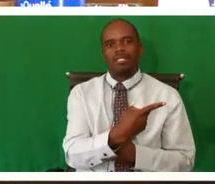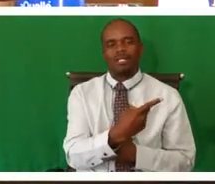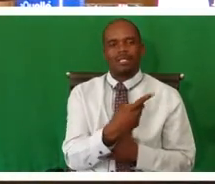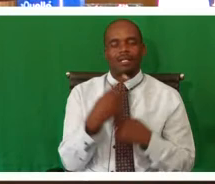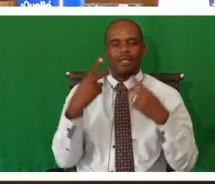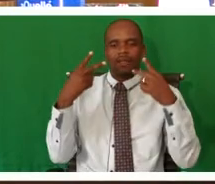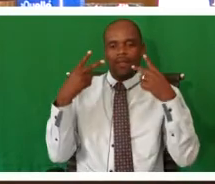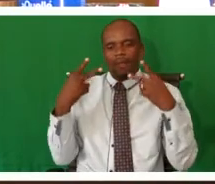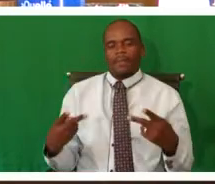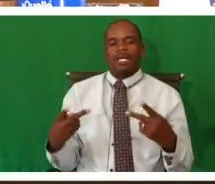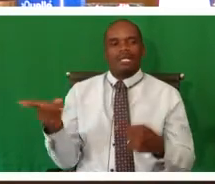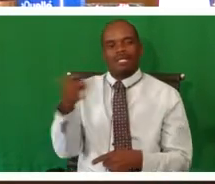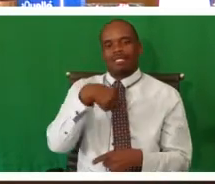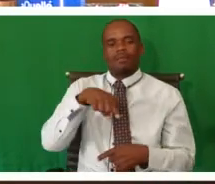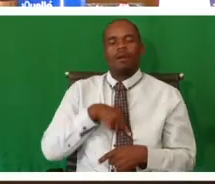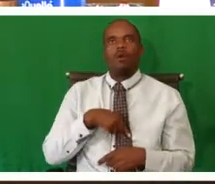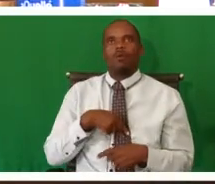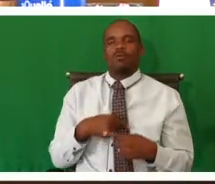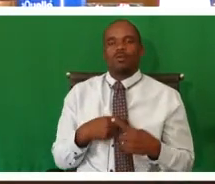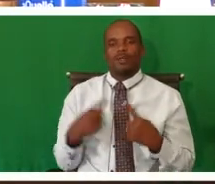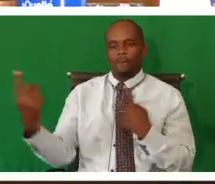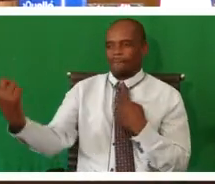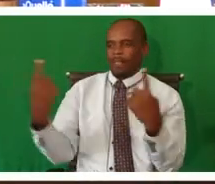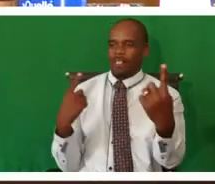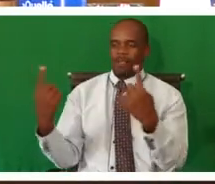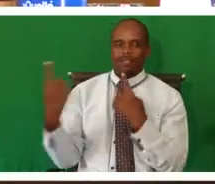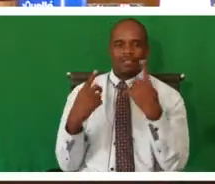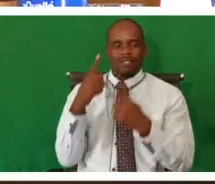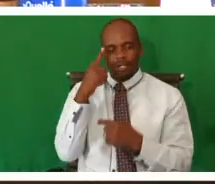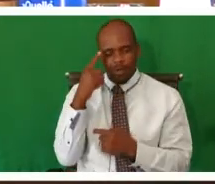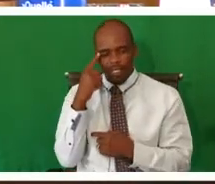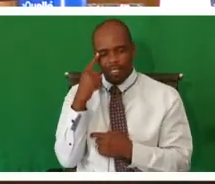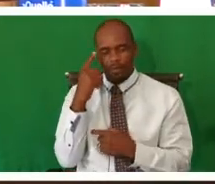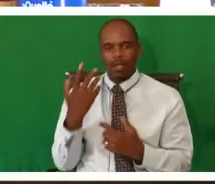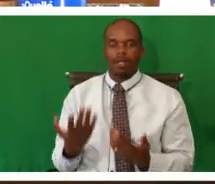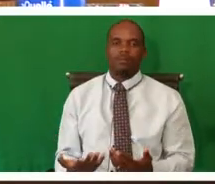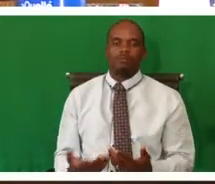guests that have come to witness